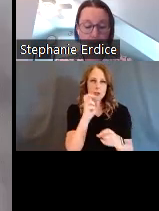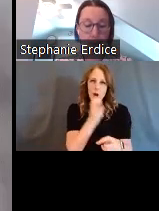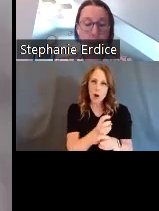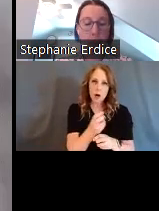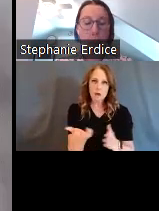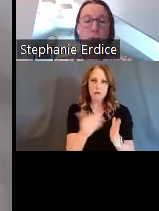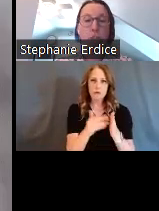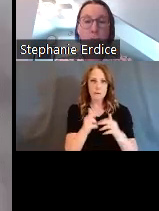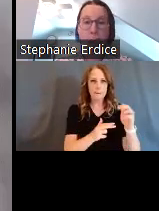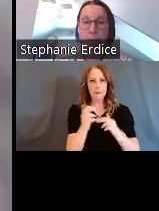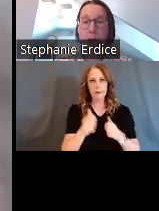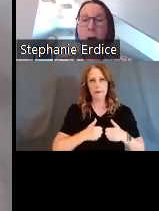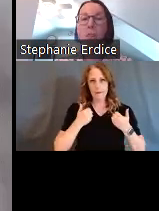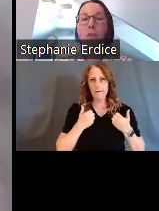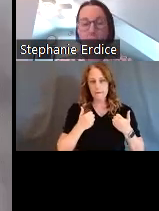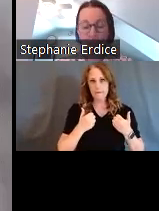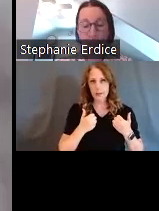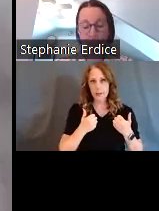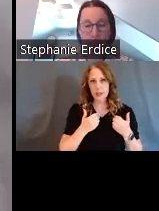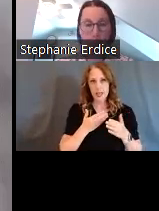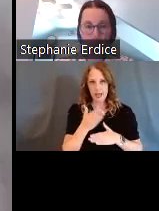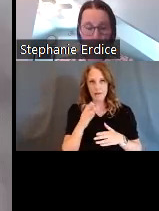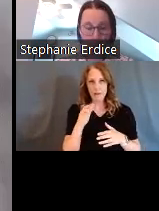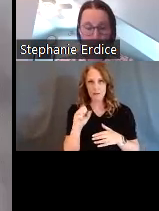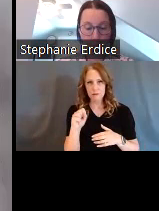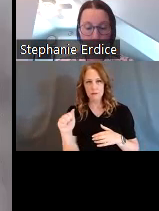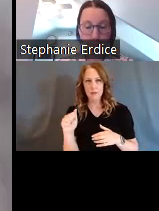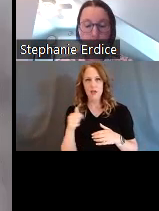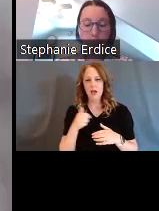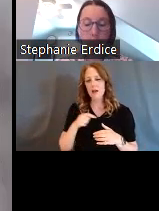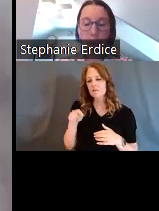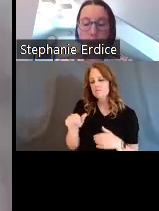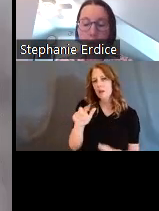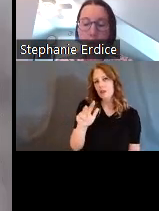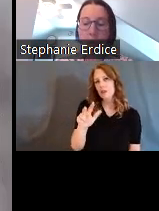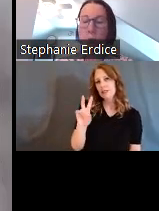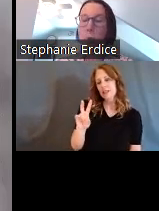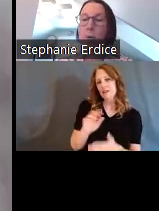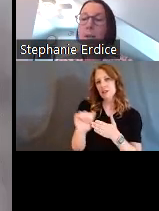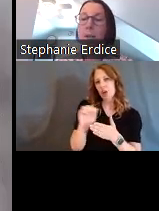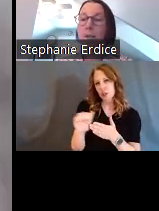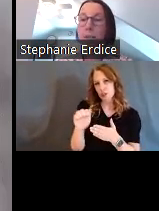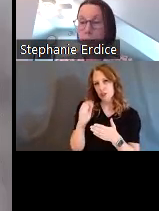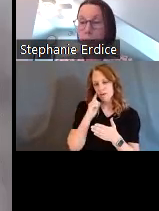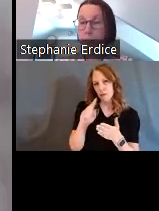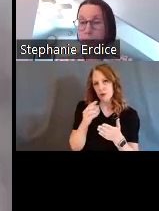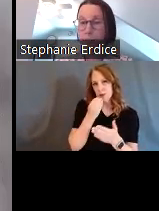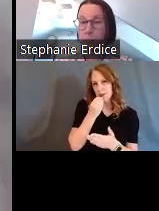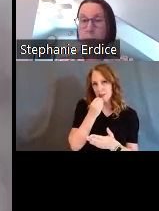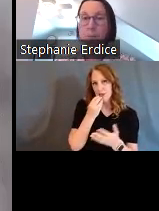assault. You spend about $37 on your meal. What is an appropriate